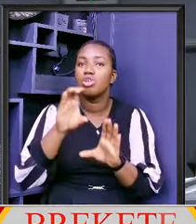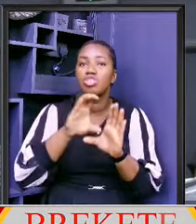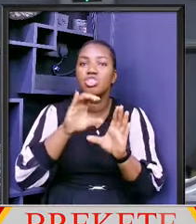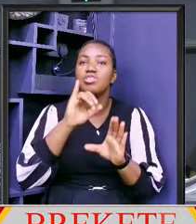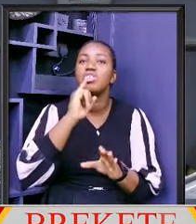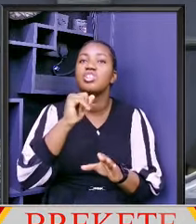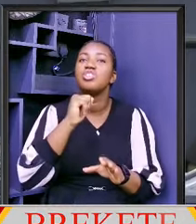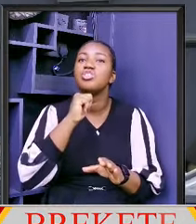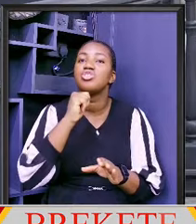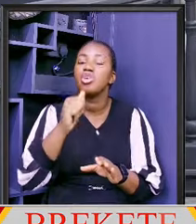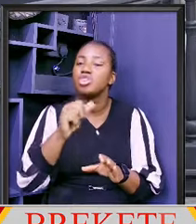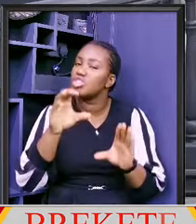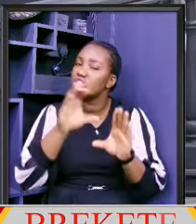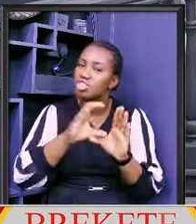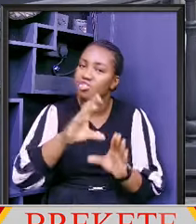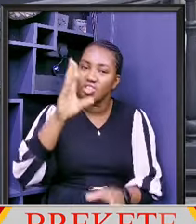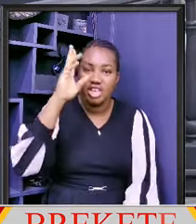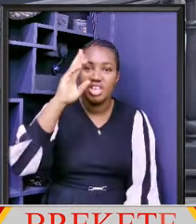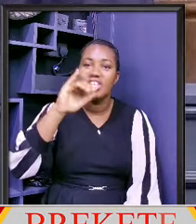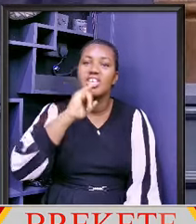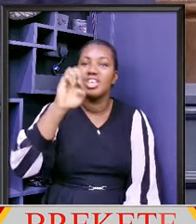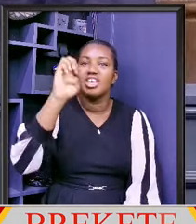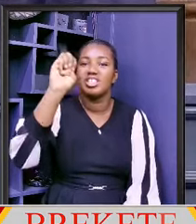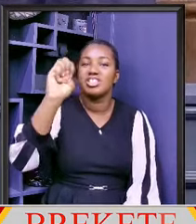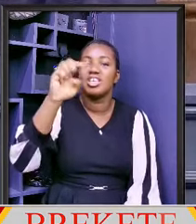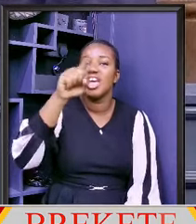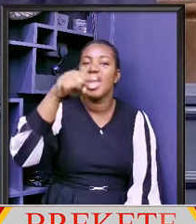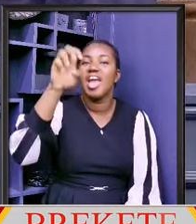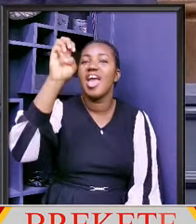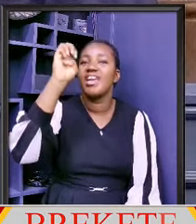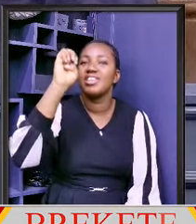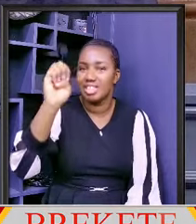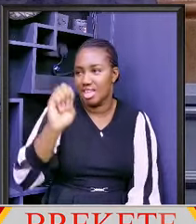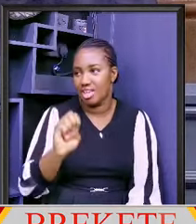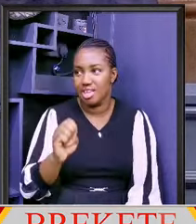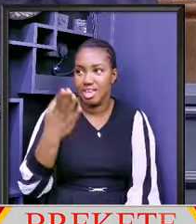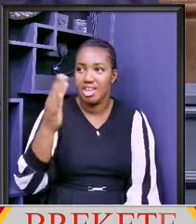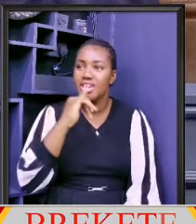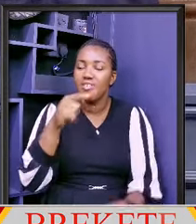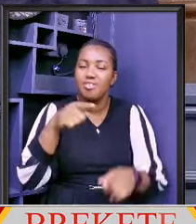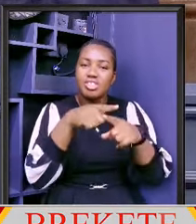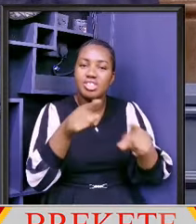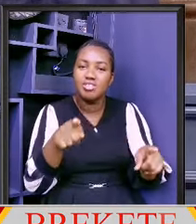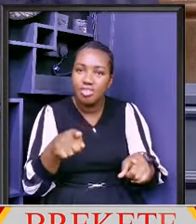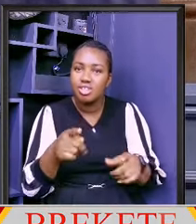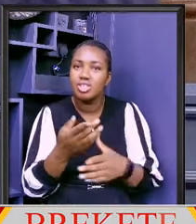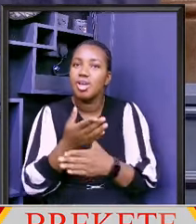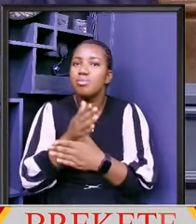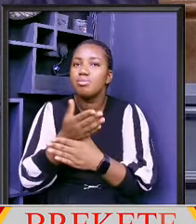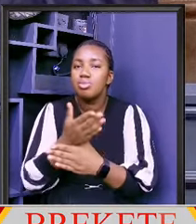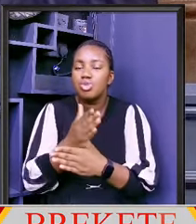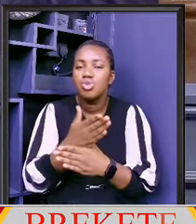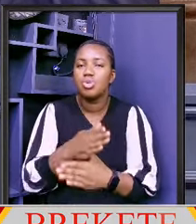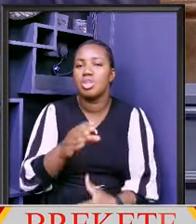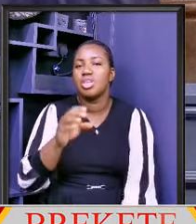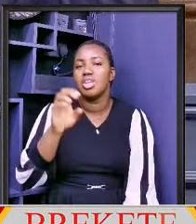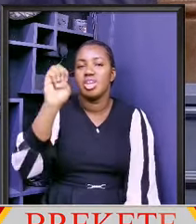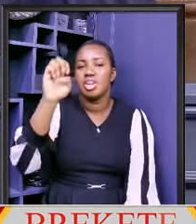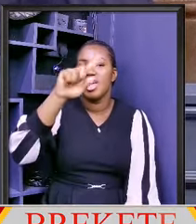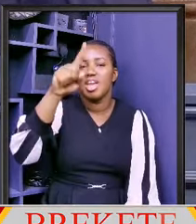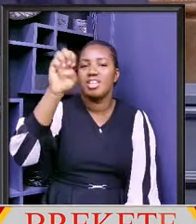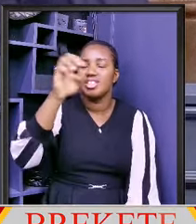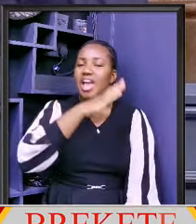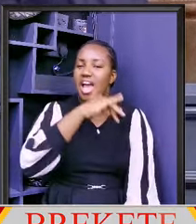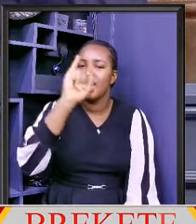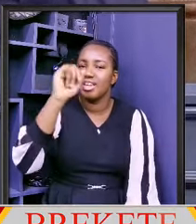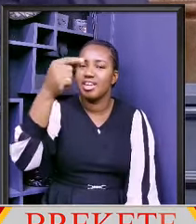He is Eze. There is a difference between chief and Eze or Igwe. Eze